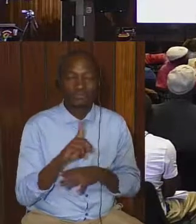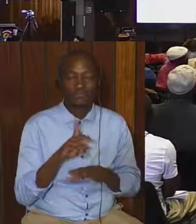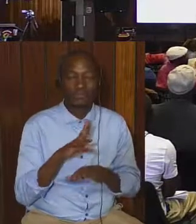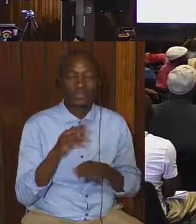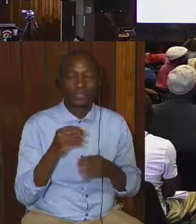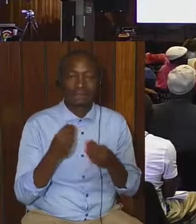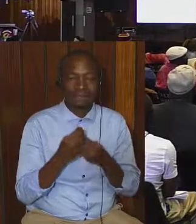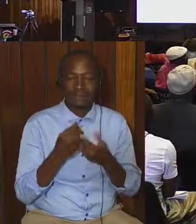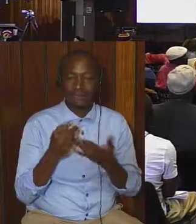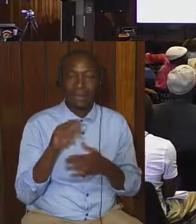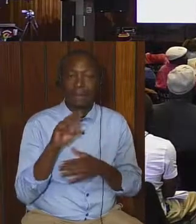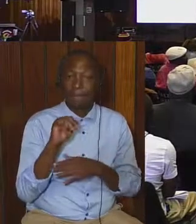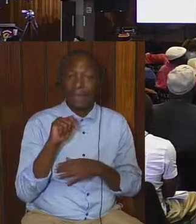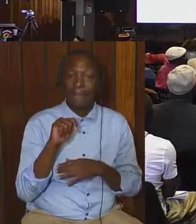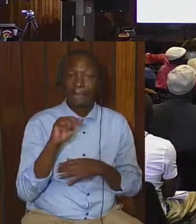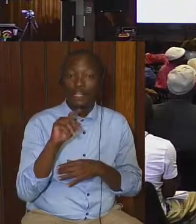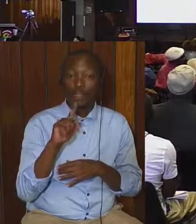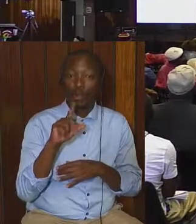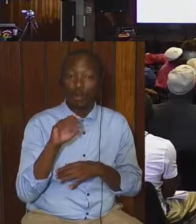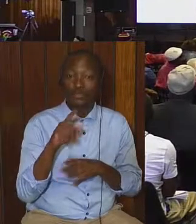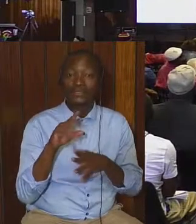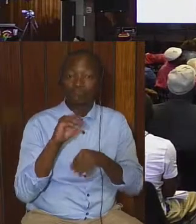indaba semamelodi serious nayo ngokwayo.